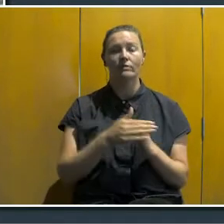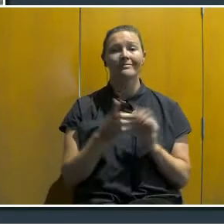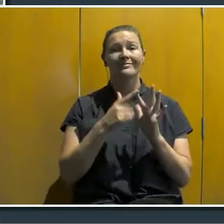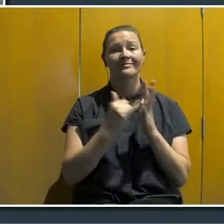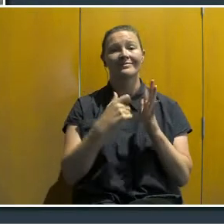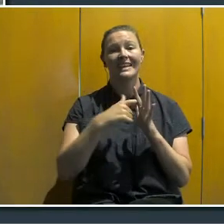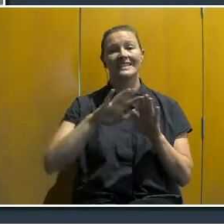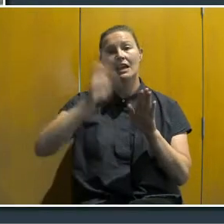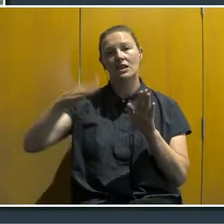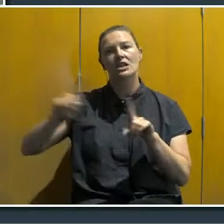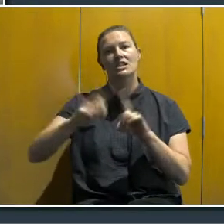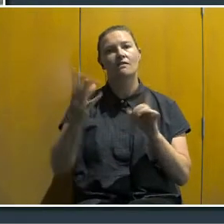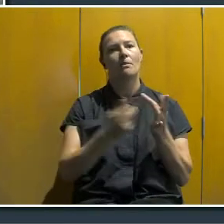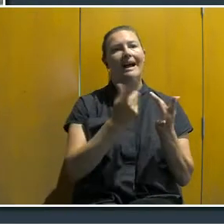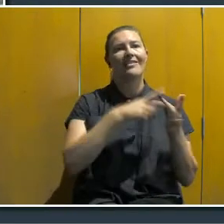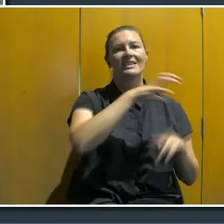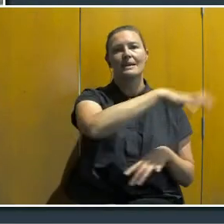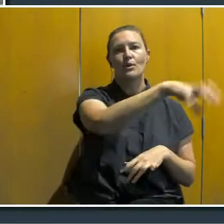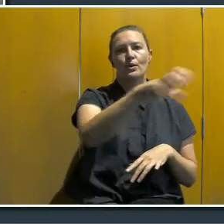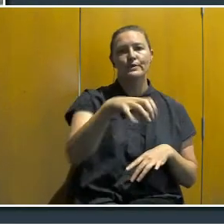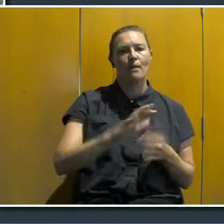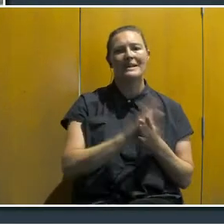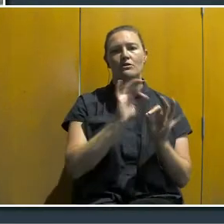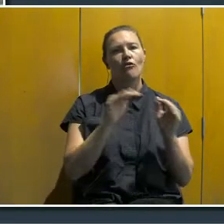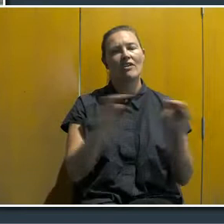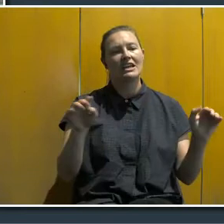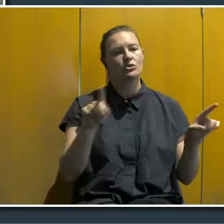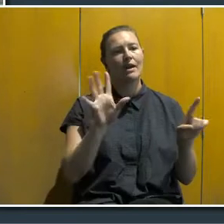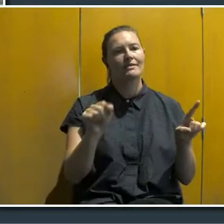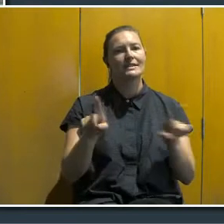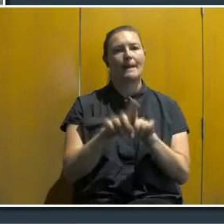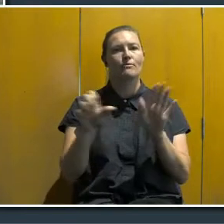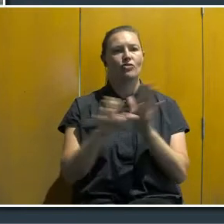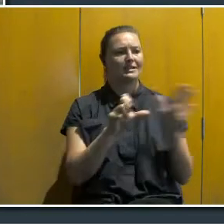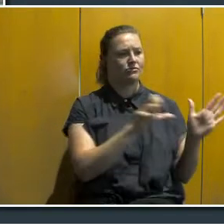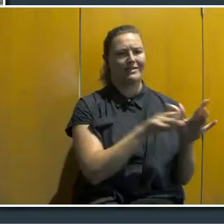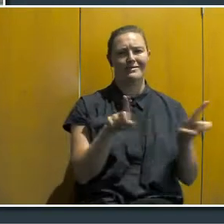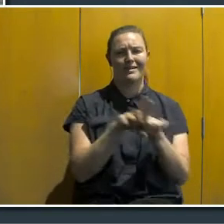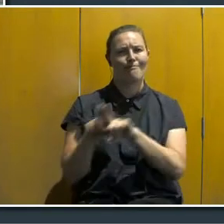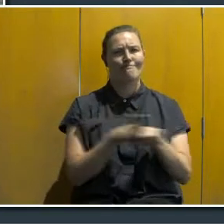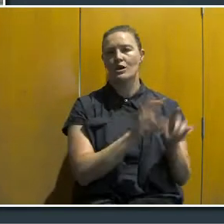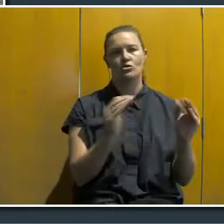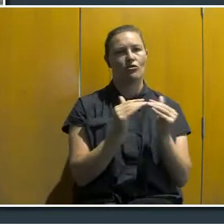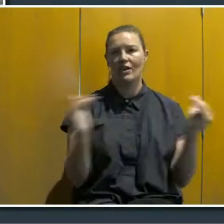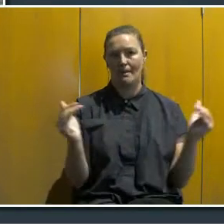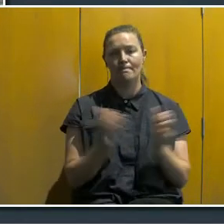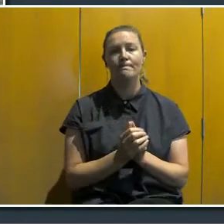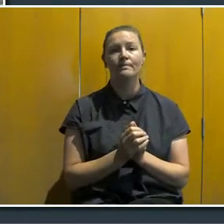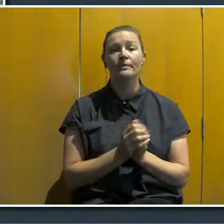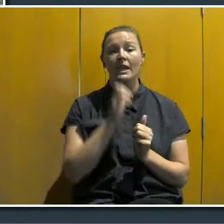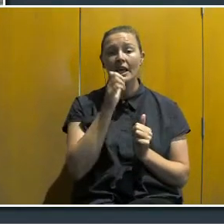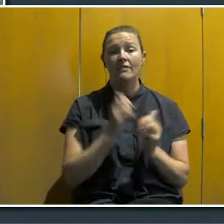city suburbs. It is therefore not equitable to charge us at the same level of rates. Regarding increasing rural rates